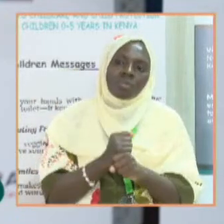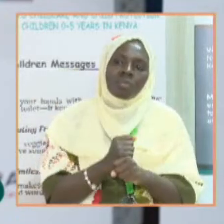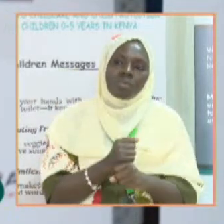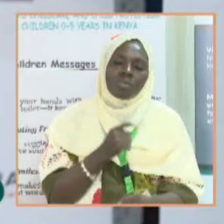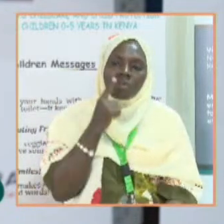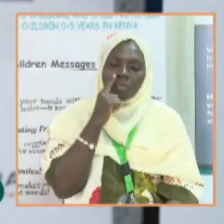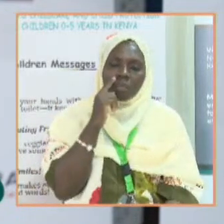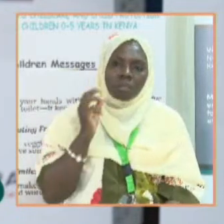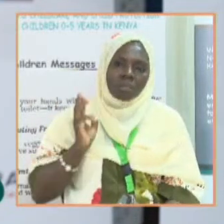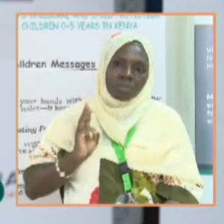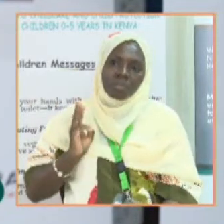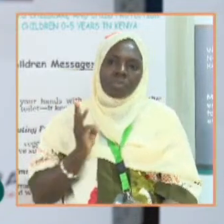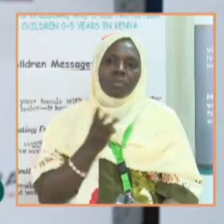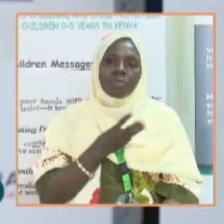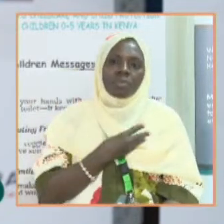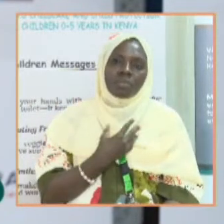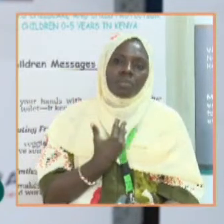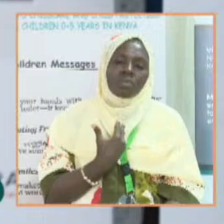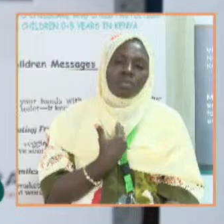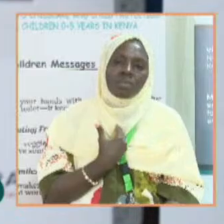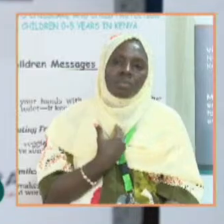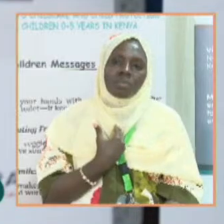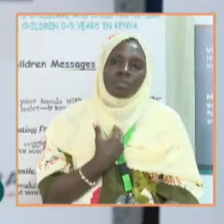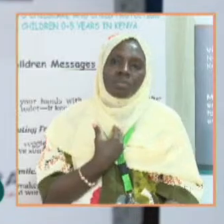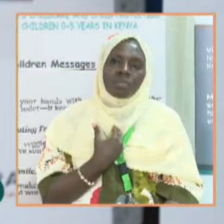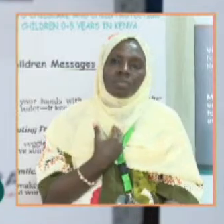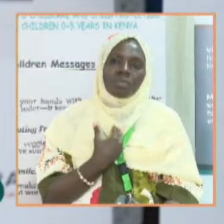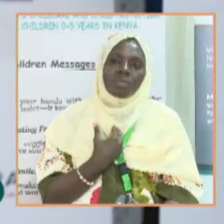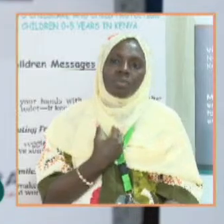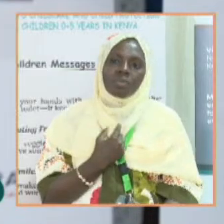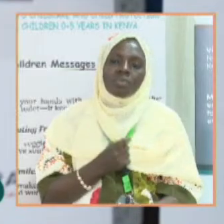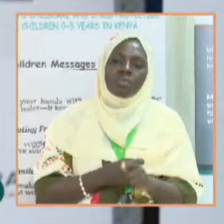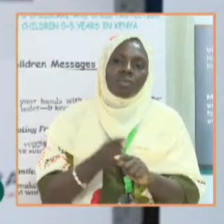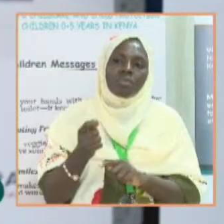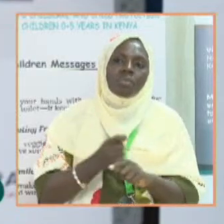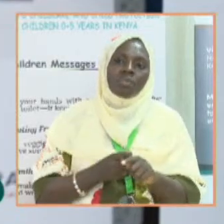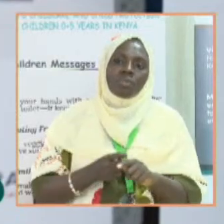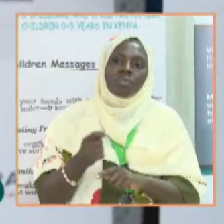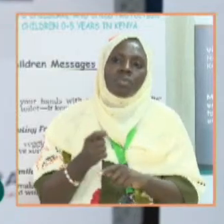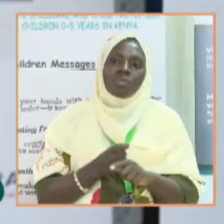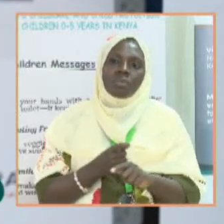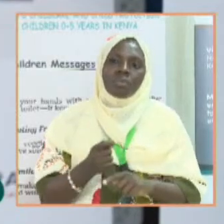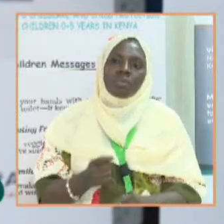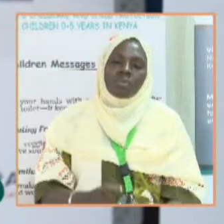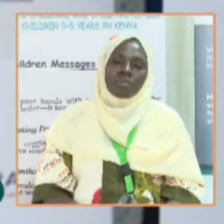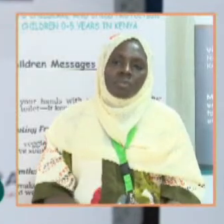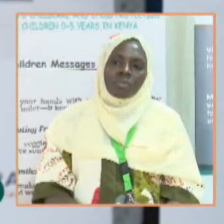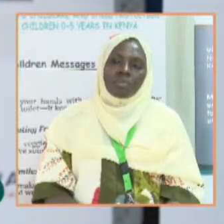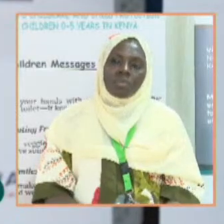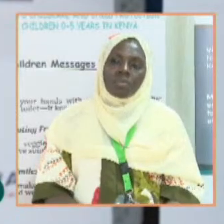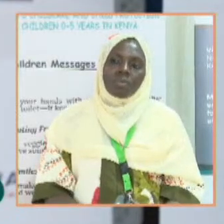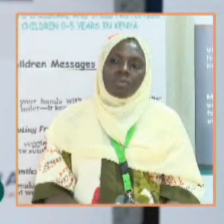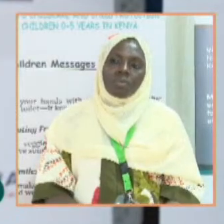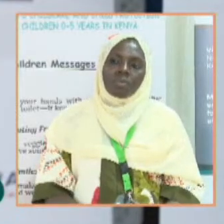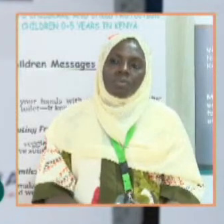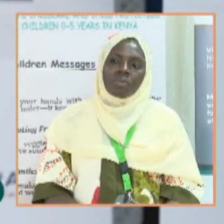we had a validation workshop, and some of the feedback we got from the stakeholders was that these